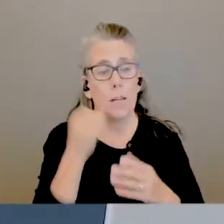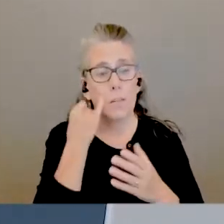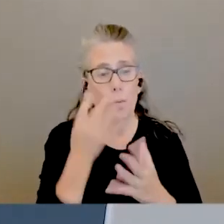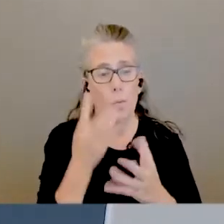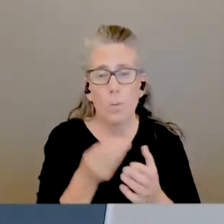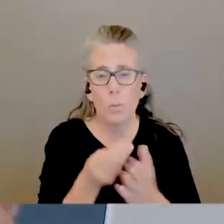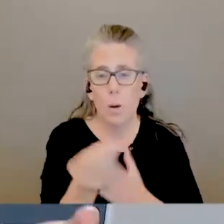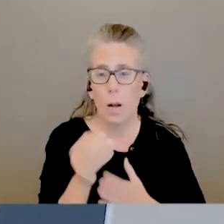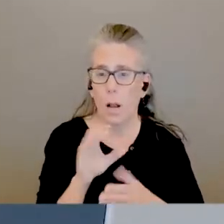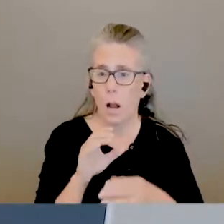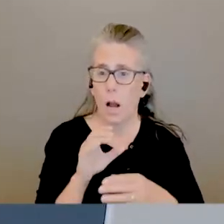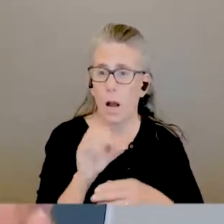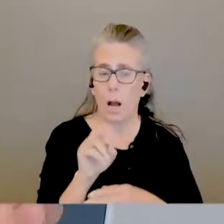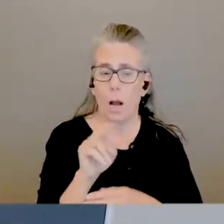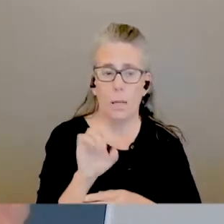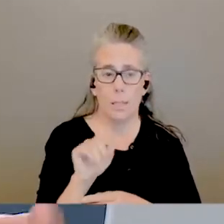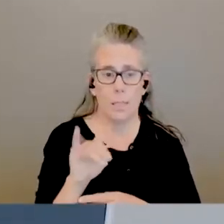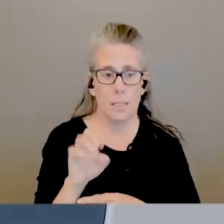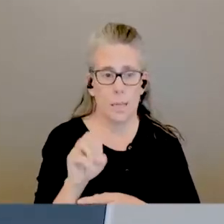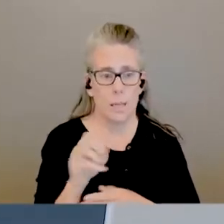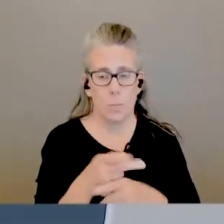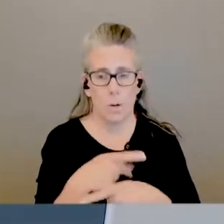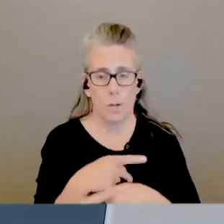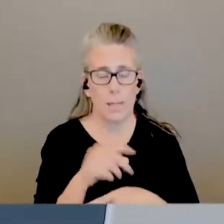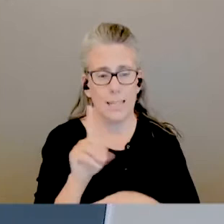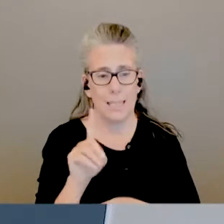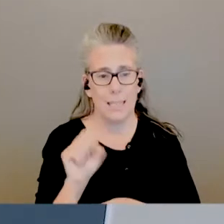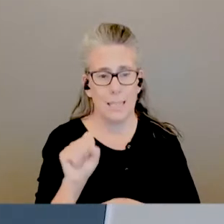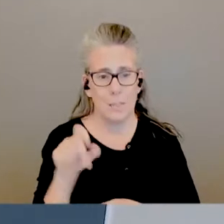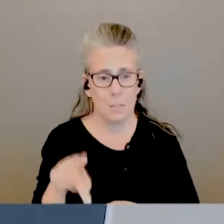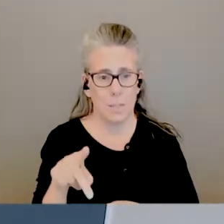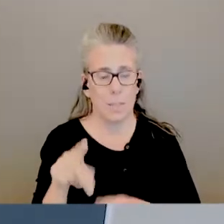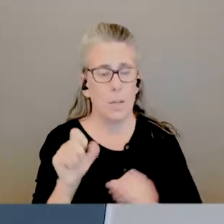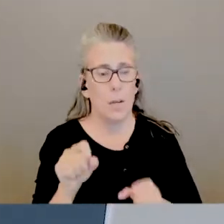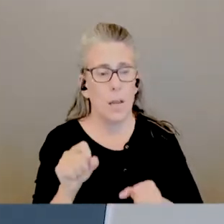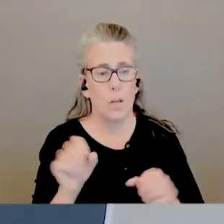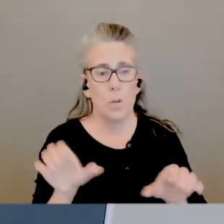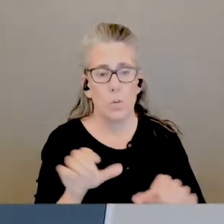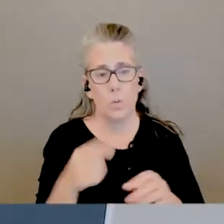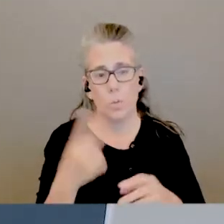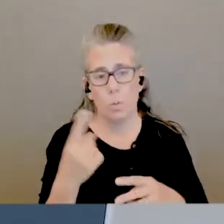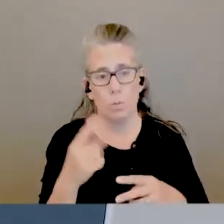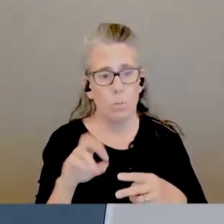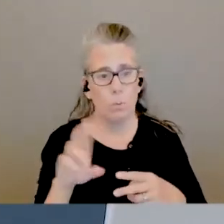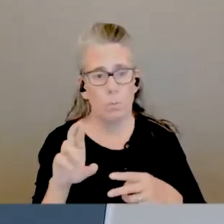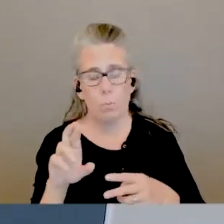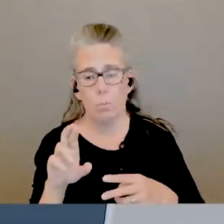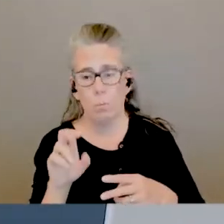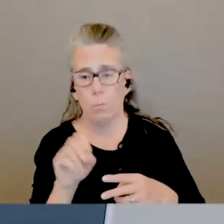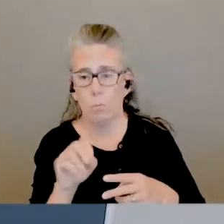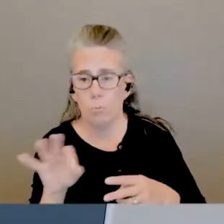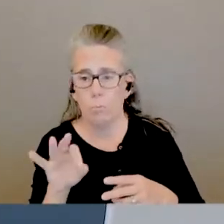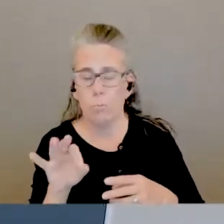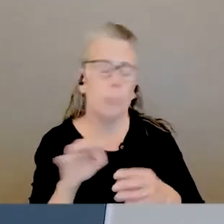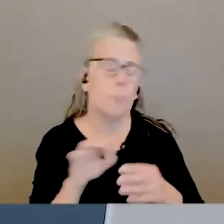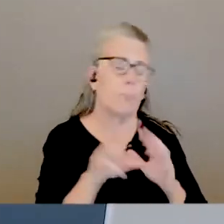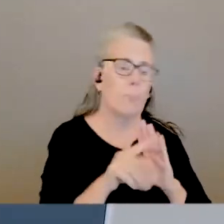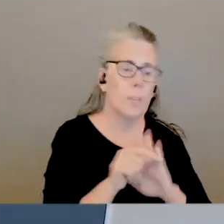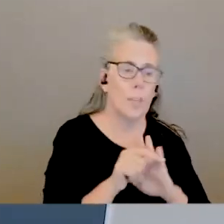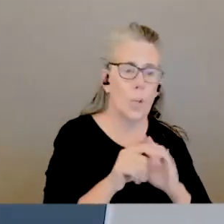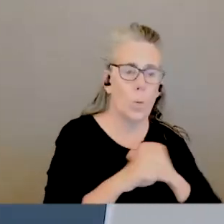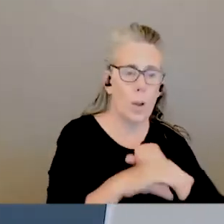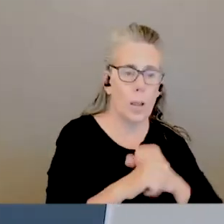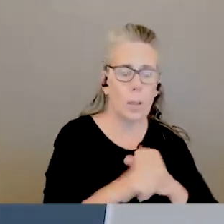Amazon DSP, where you could do both on and off 1P and 3P websites on video ads, audio ads, all kinds of